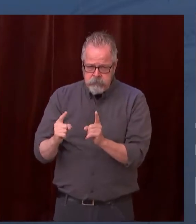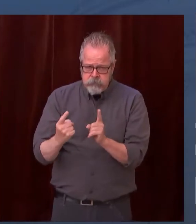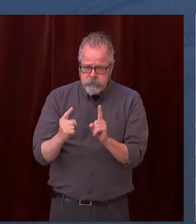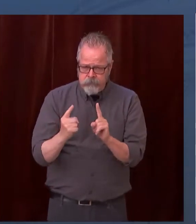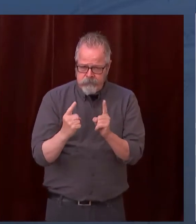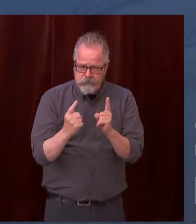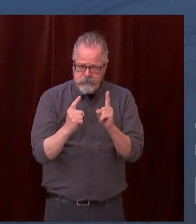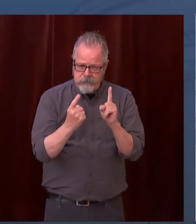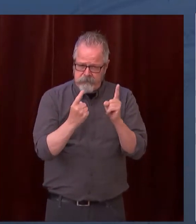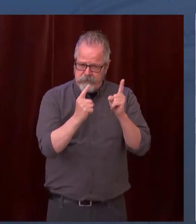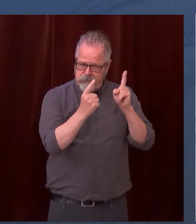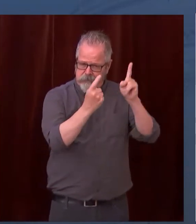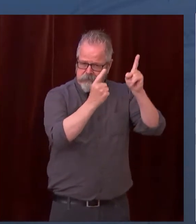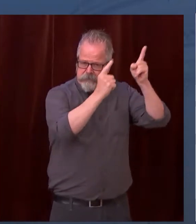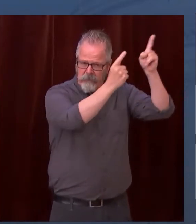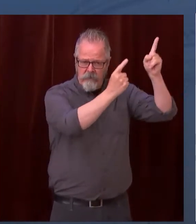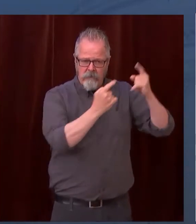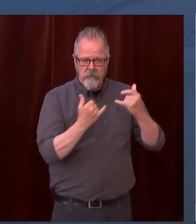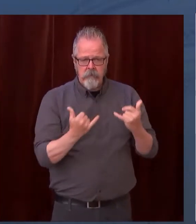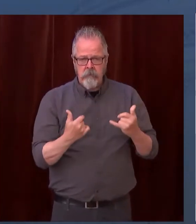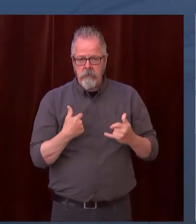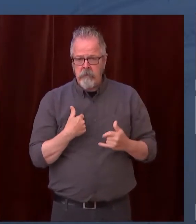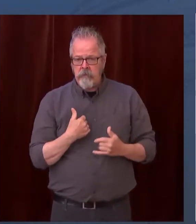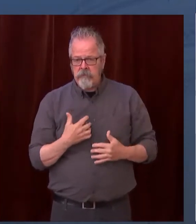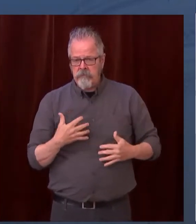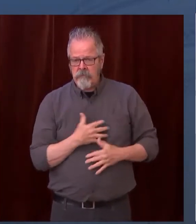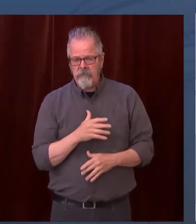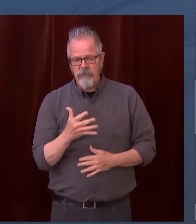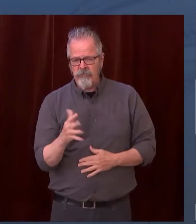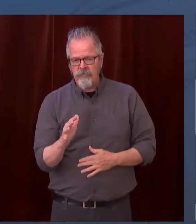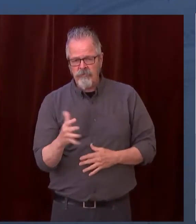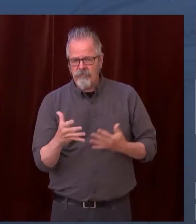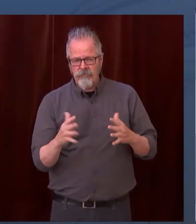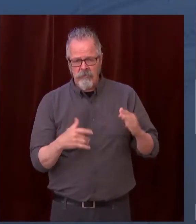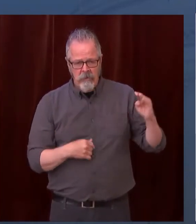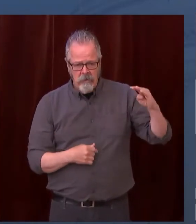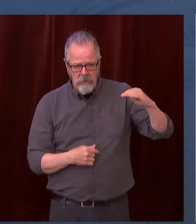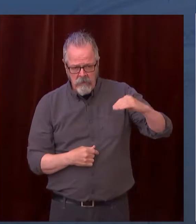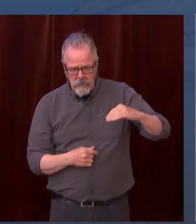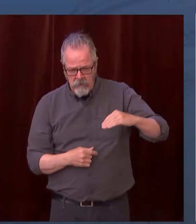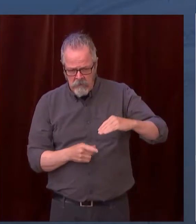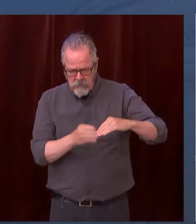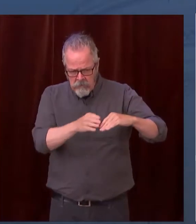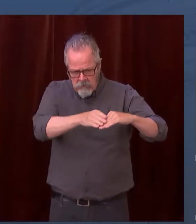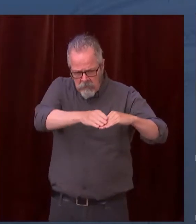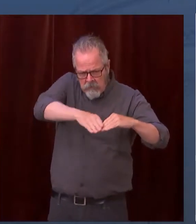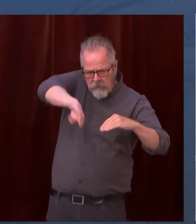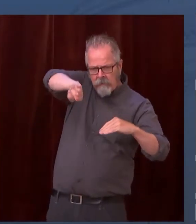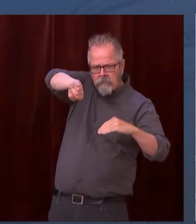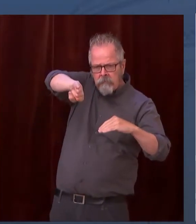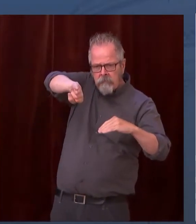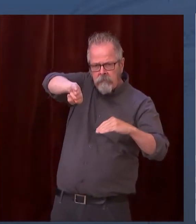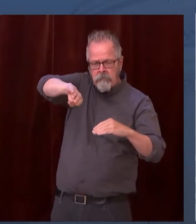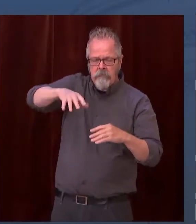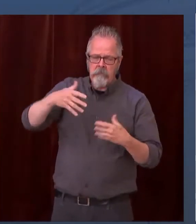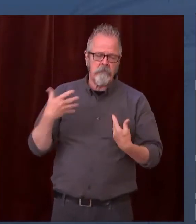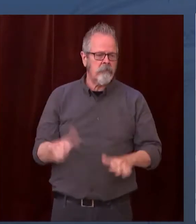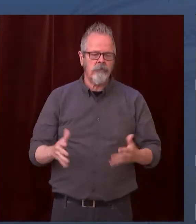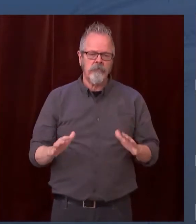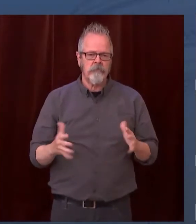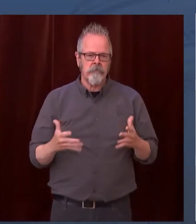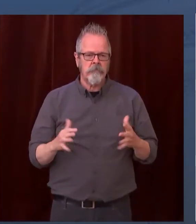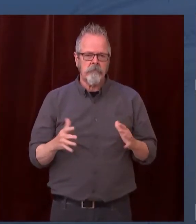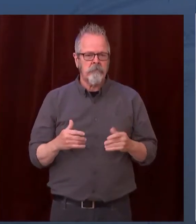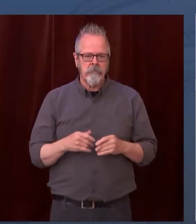protect ourselves from the virus, the better we can avoid repeating the painful shutdowns that we've had to experience